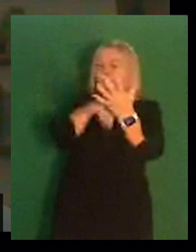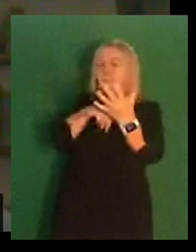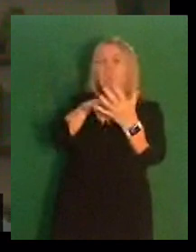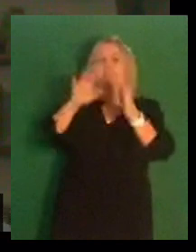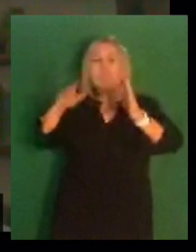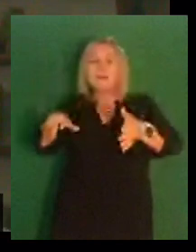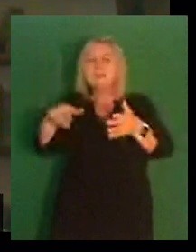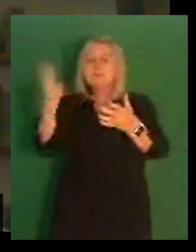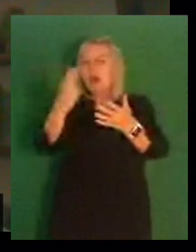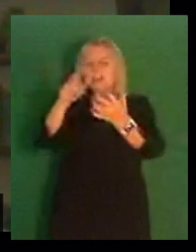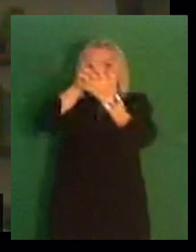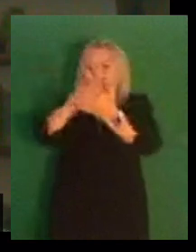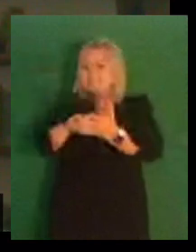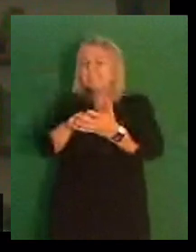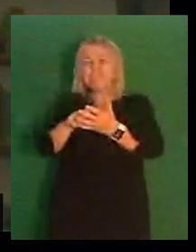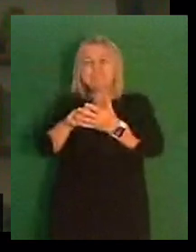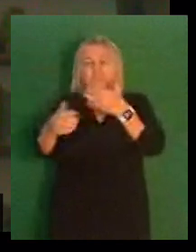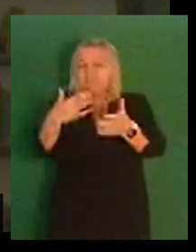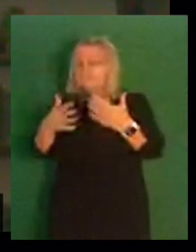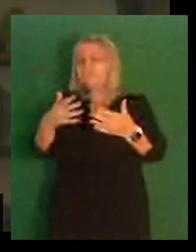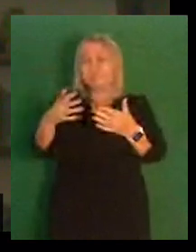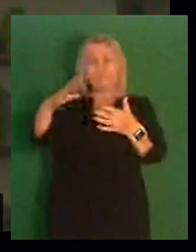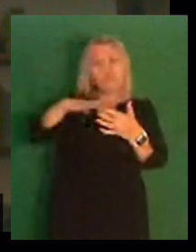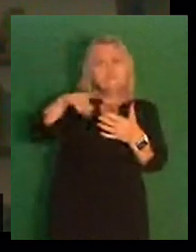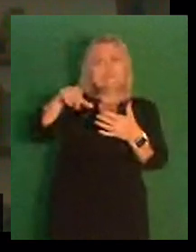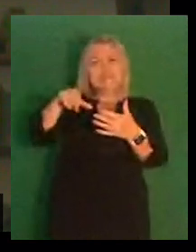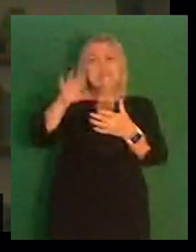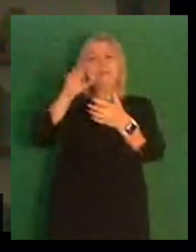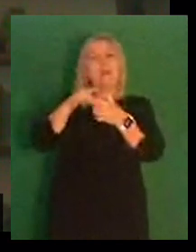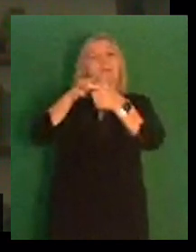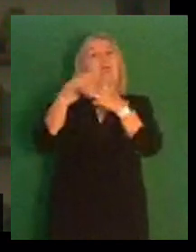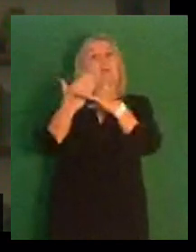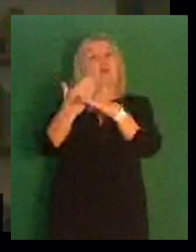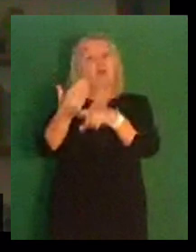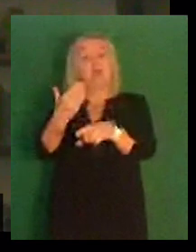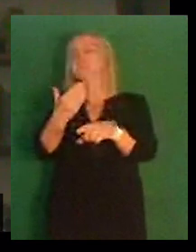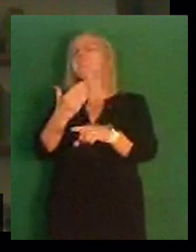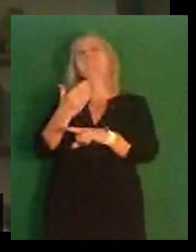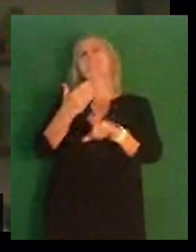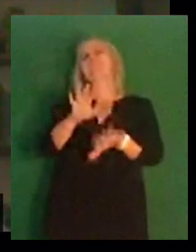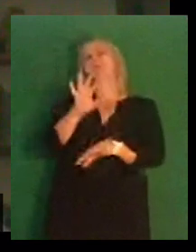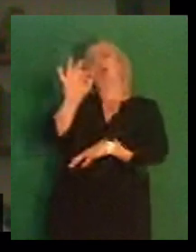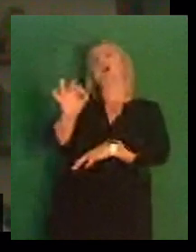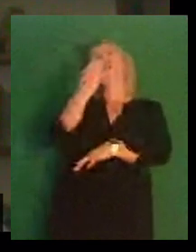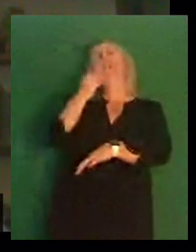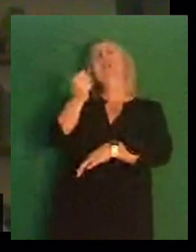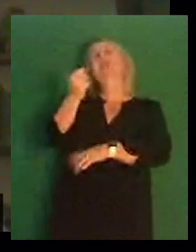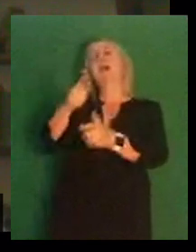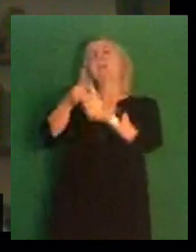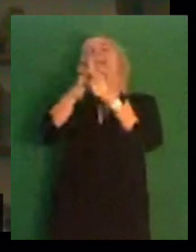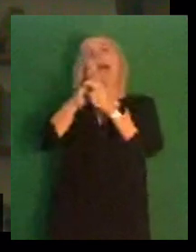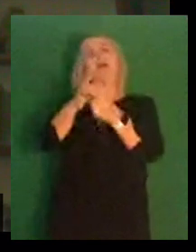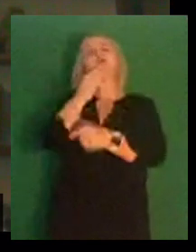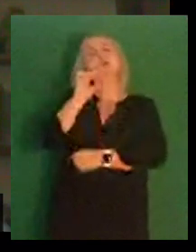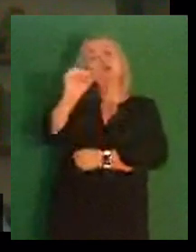have to kind of have everything worked out and apply with a particular work. We asked artists to apply with an idea, and that was a very